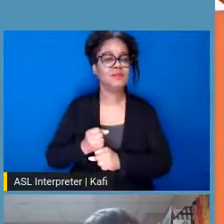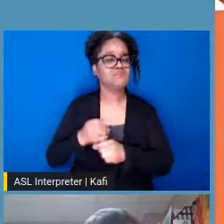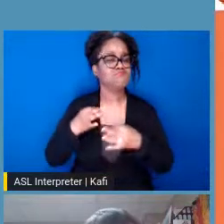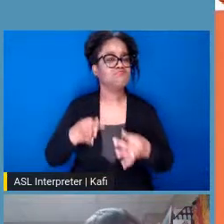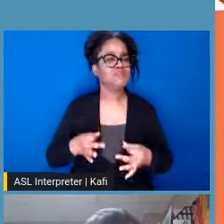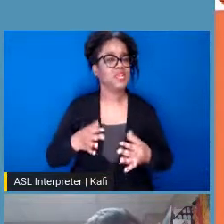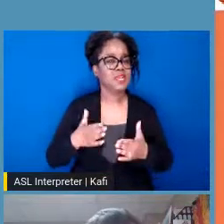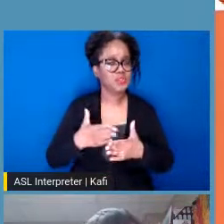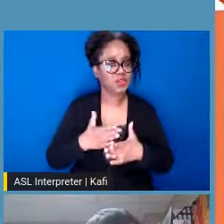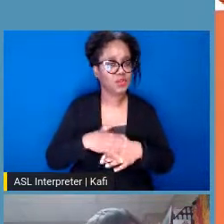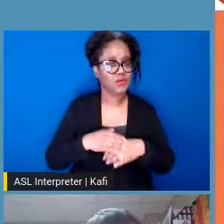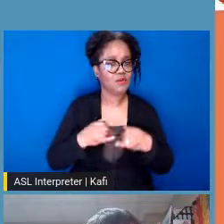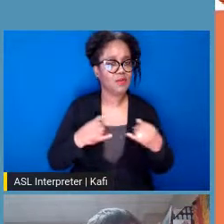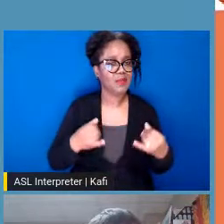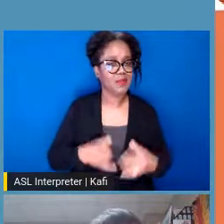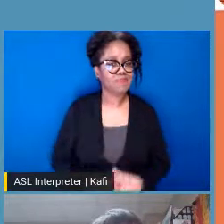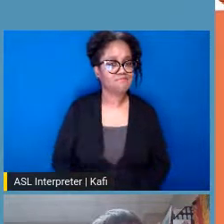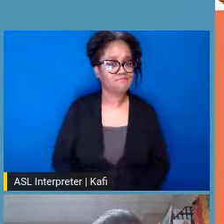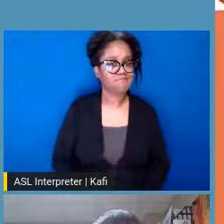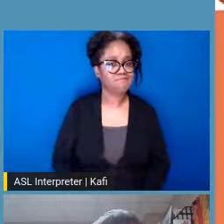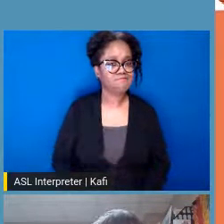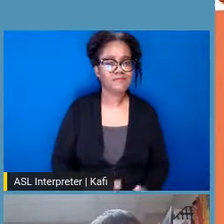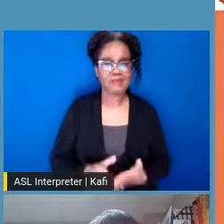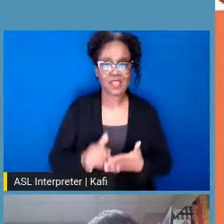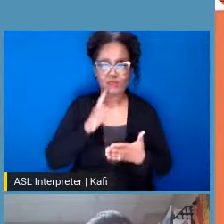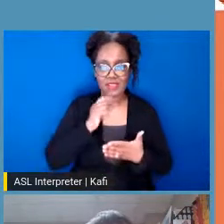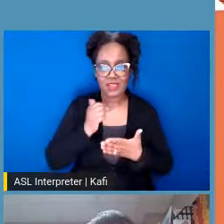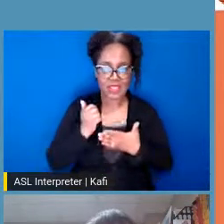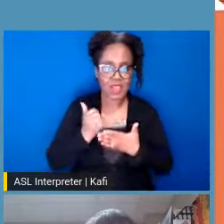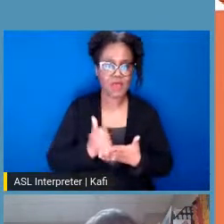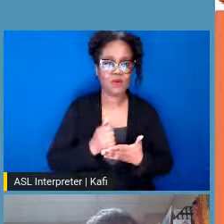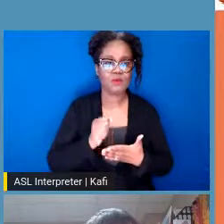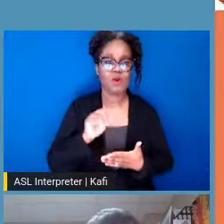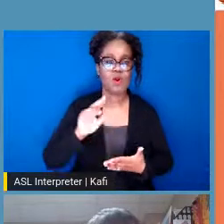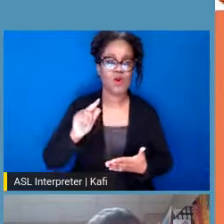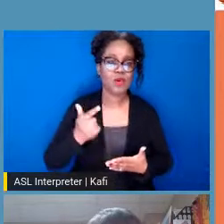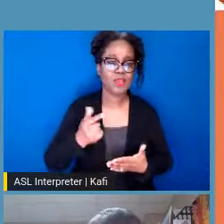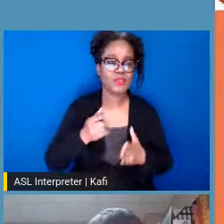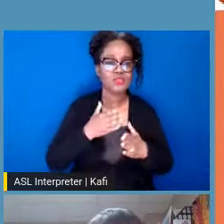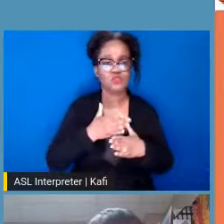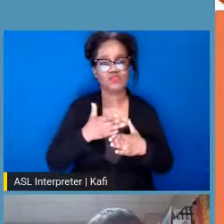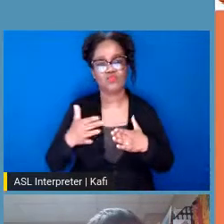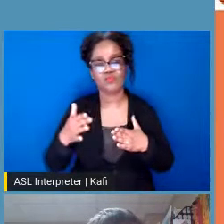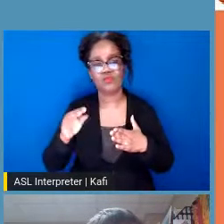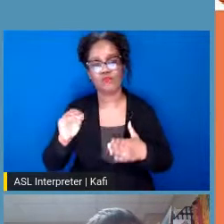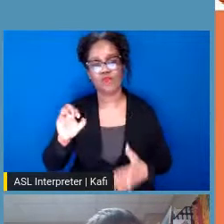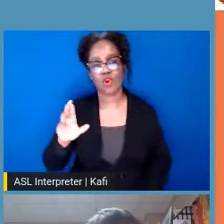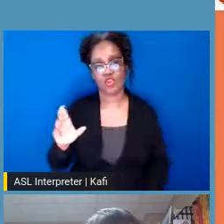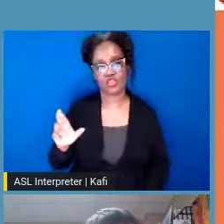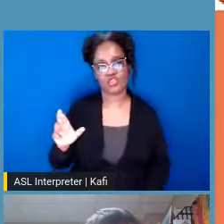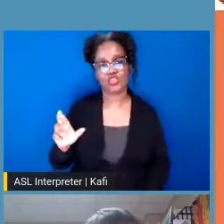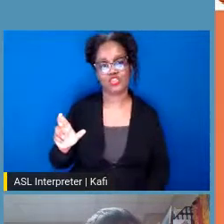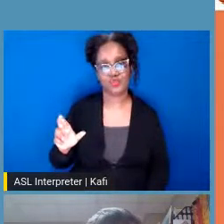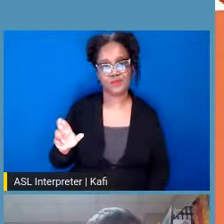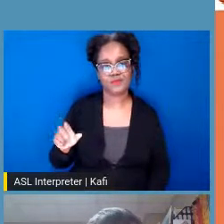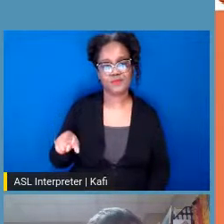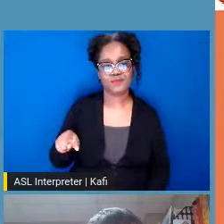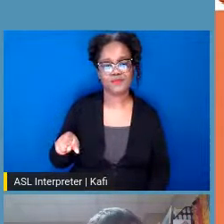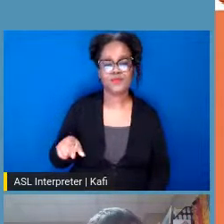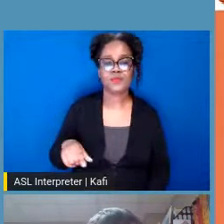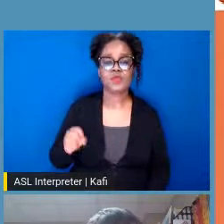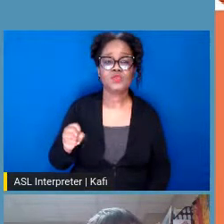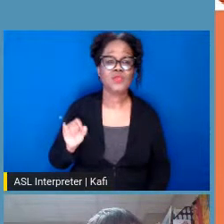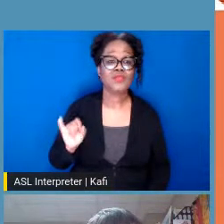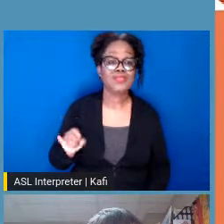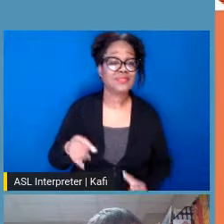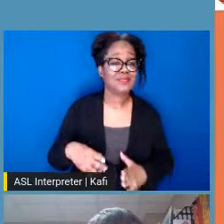that August to March while that was open. So in this slide, you see how Carolyne was able to